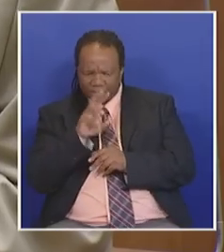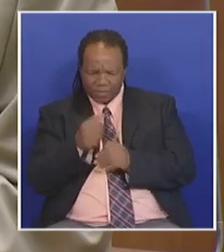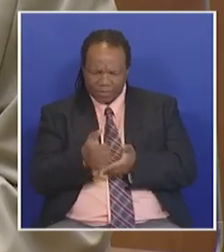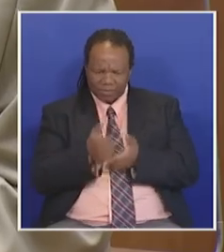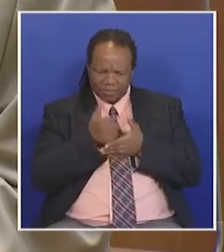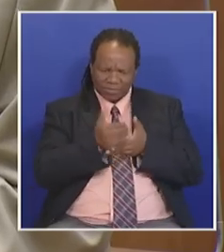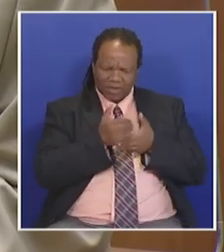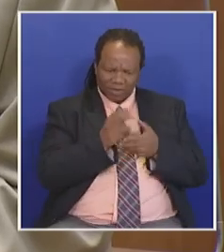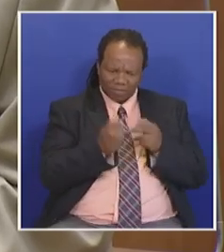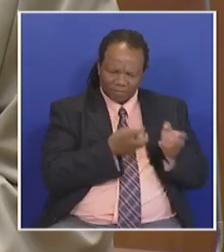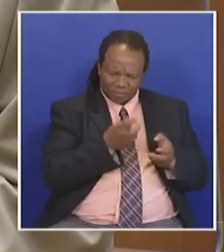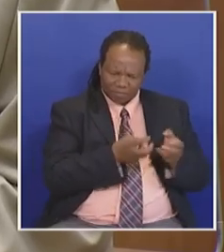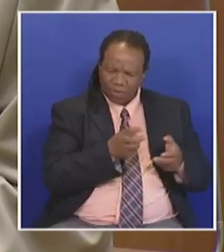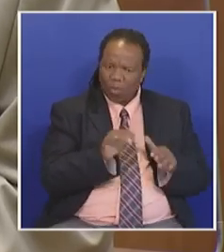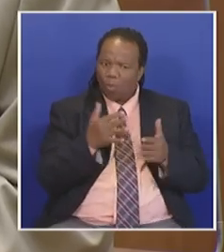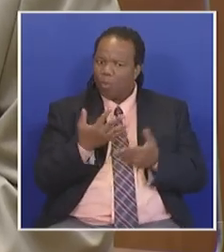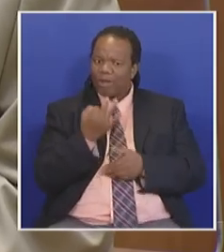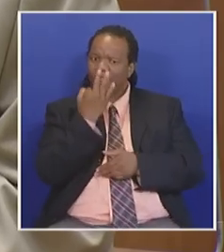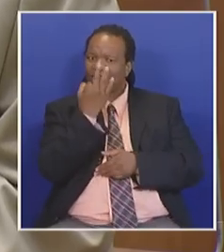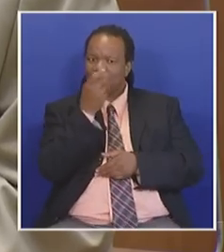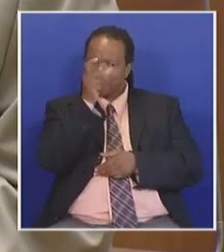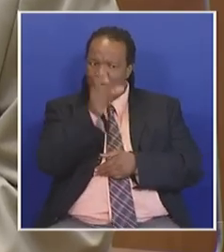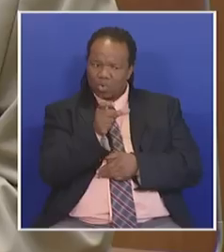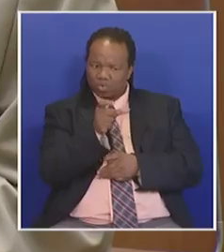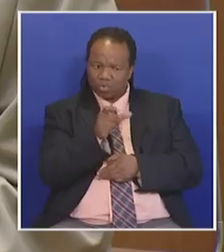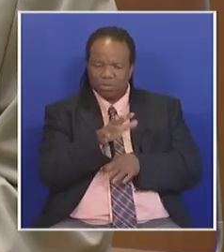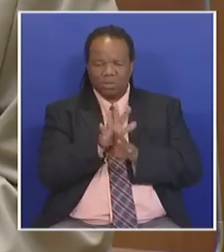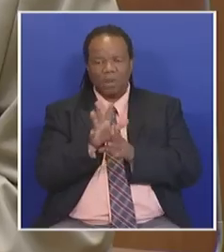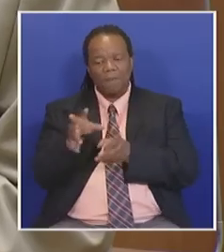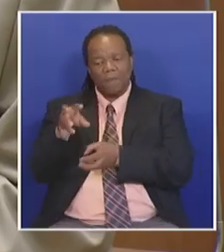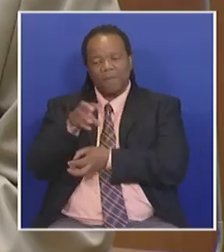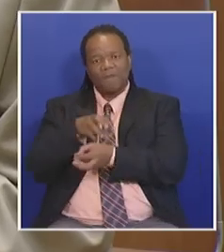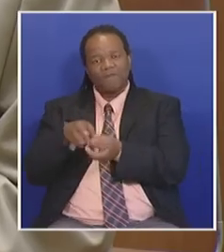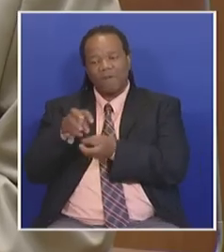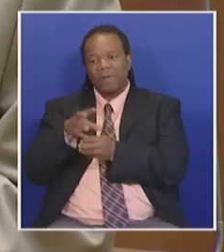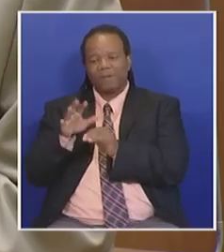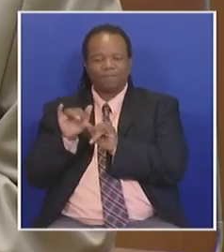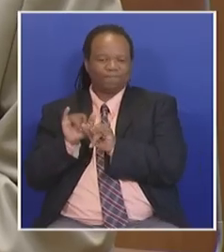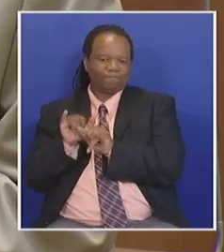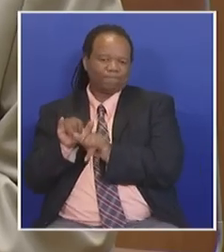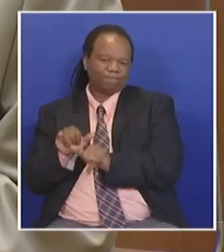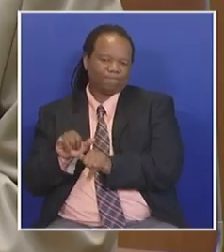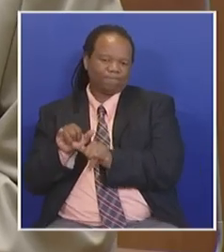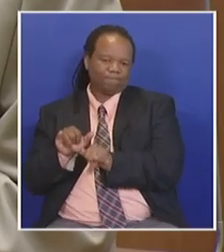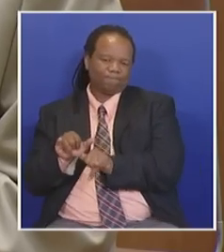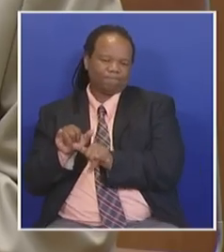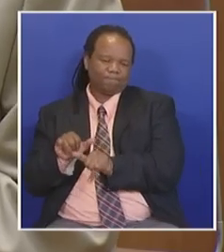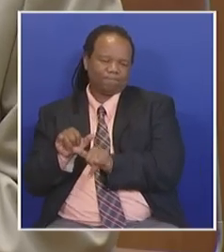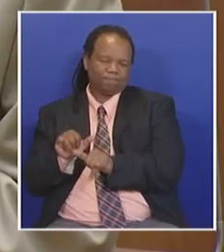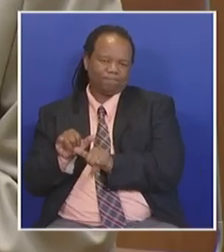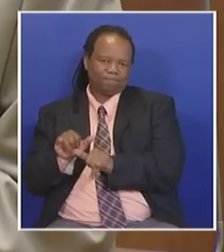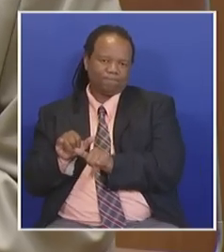to find the missing trio, the families have not left the mine compound where their loved ones